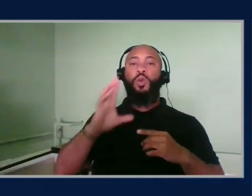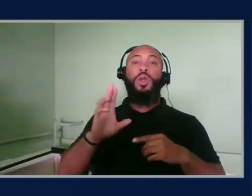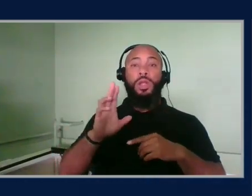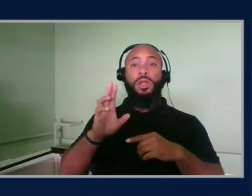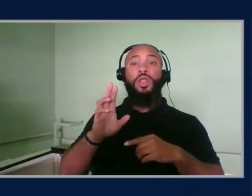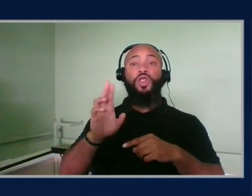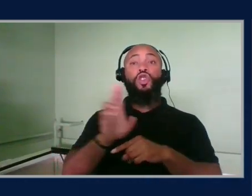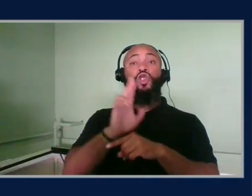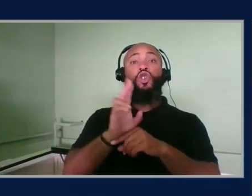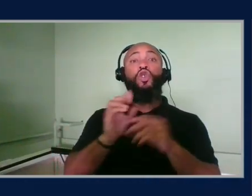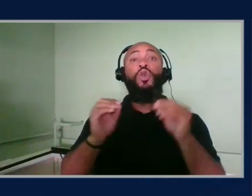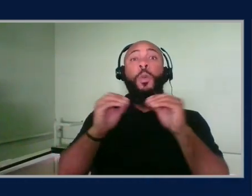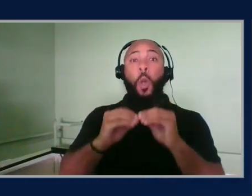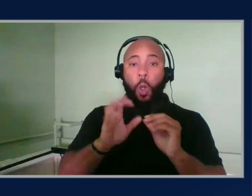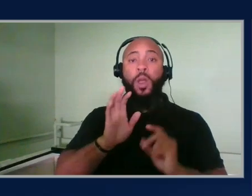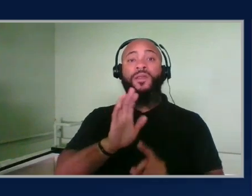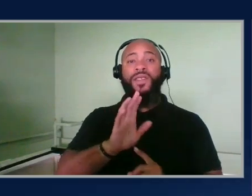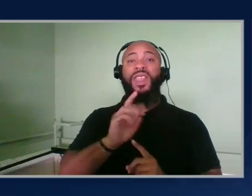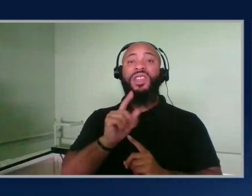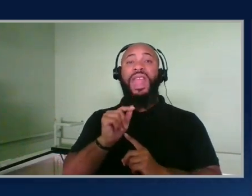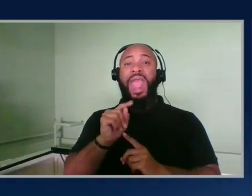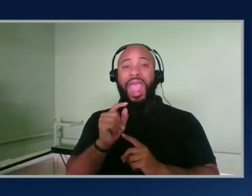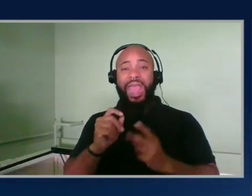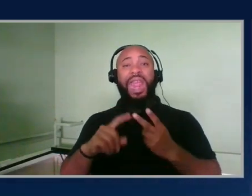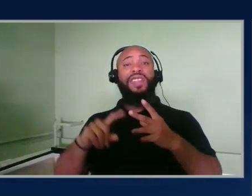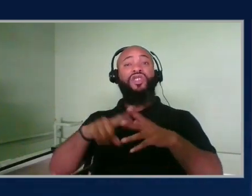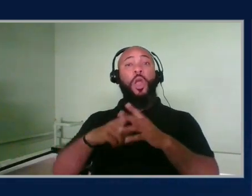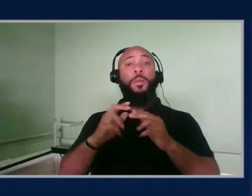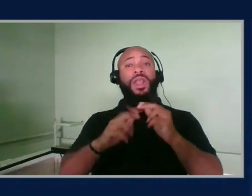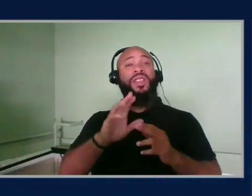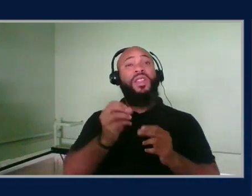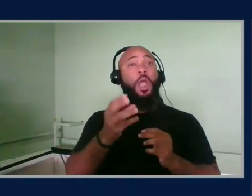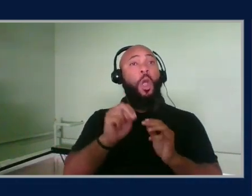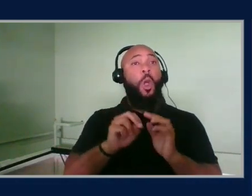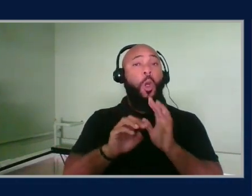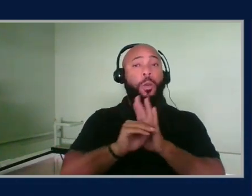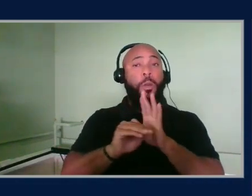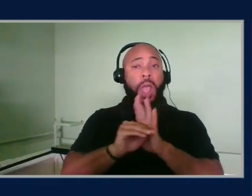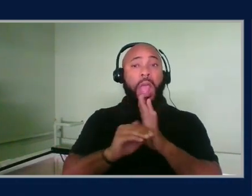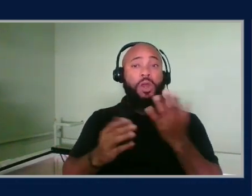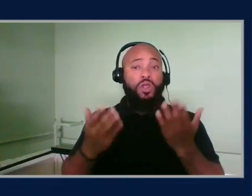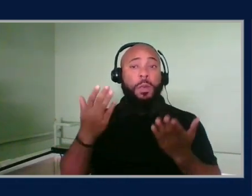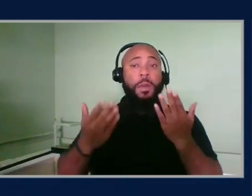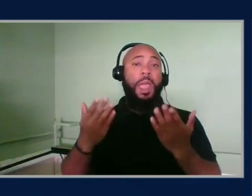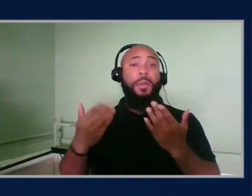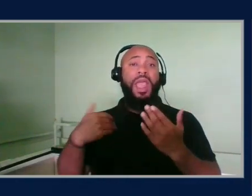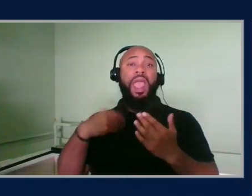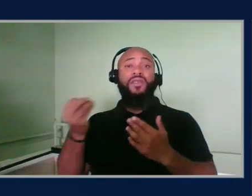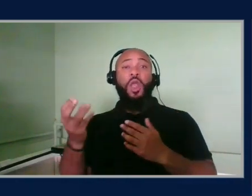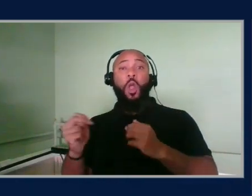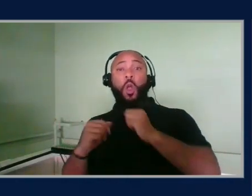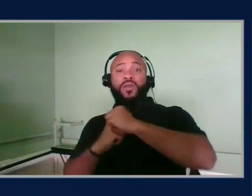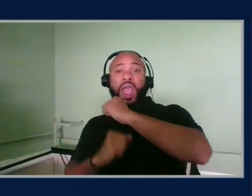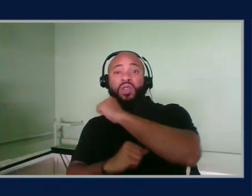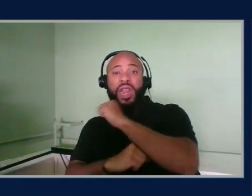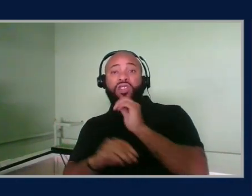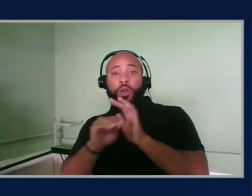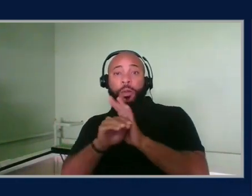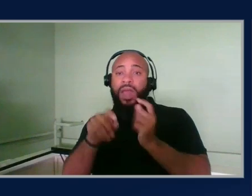their own models and maybe even their own purpose-built foundation models specific to their domain. We're certainly